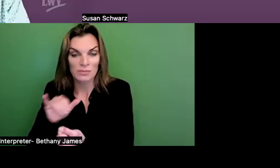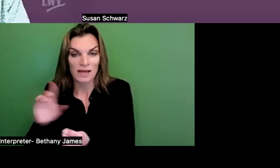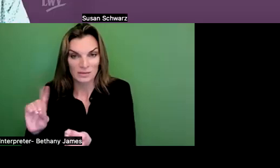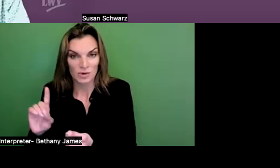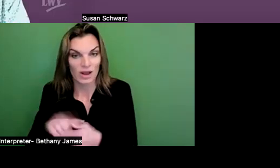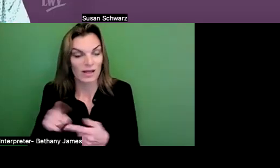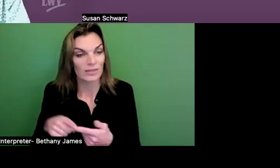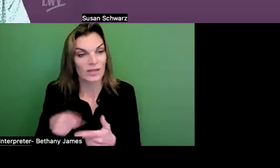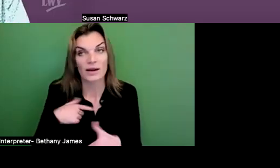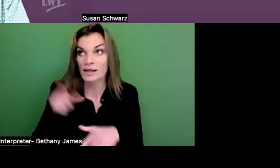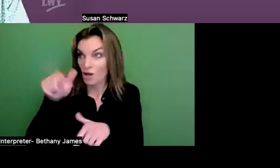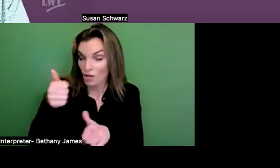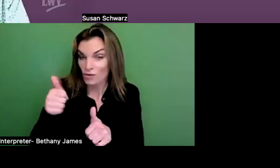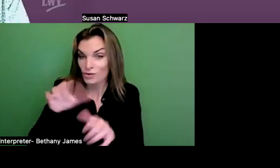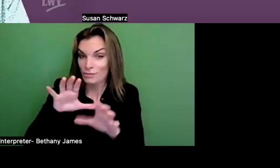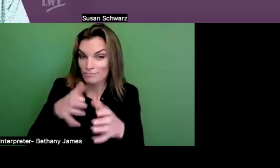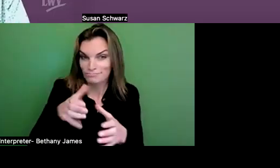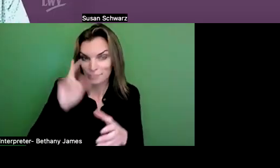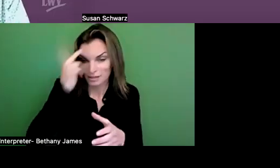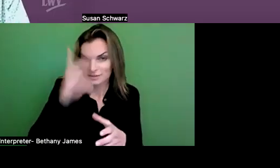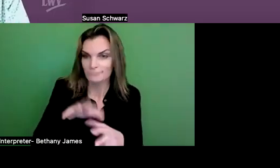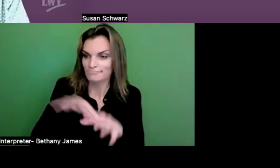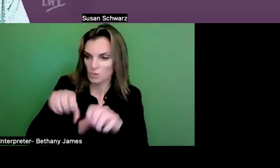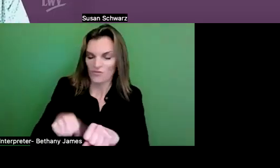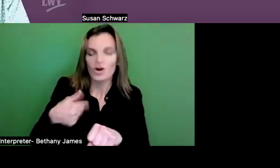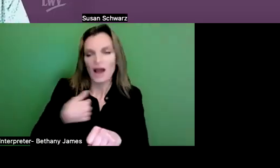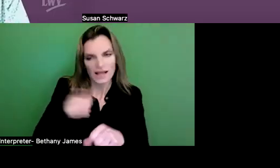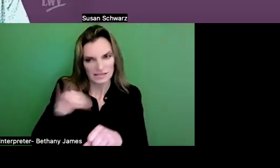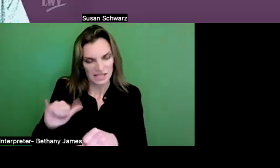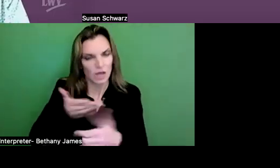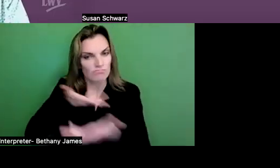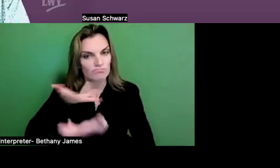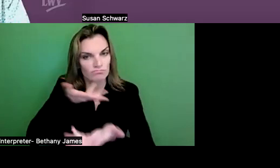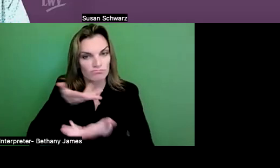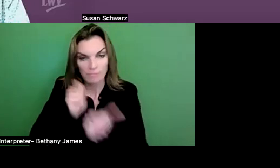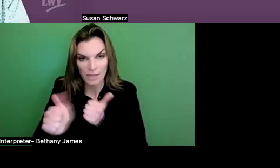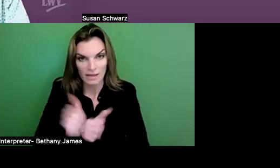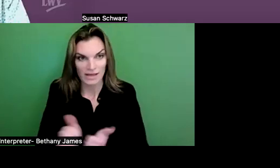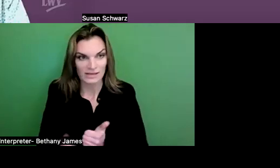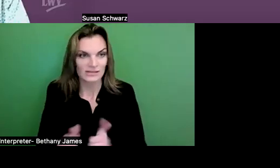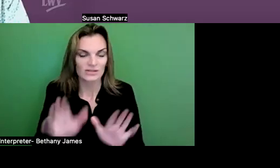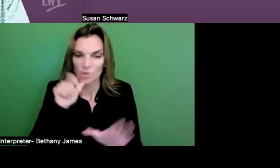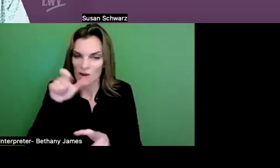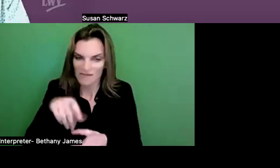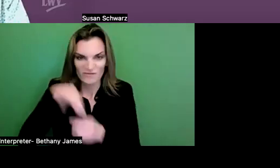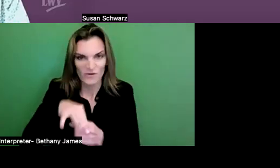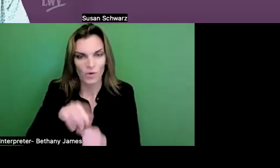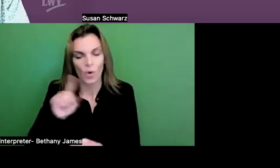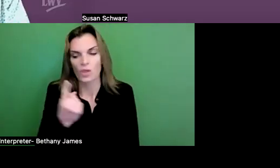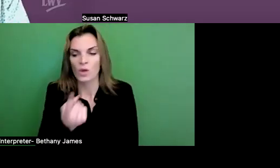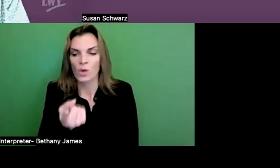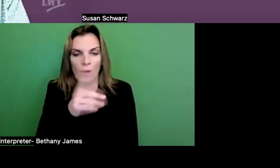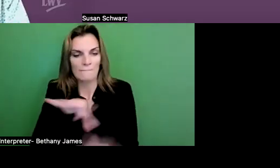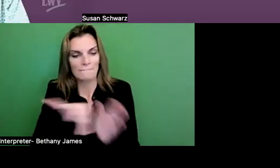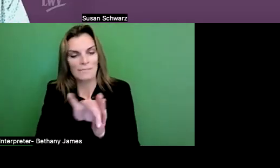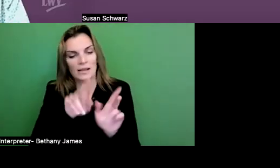I managed to work well with them, and we got a lot of things passed. You don't have to vote along a single party line.